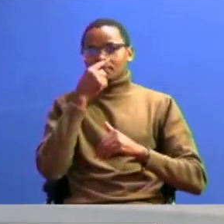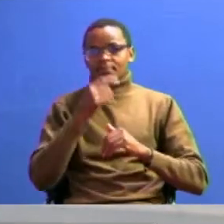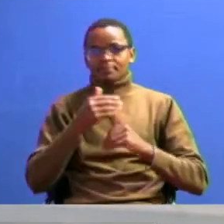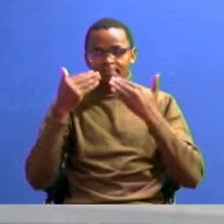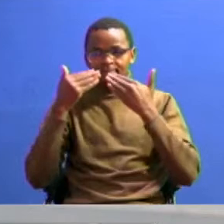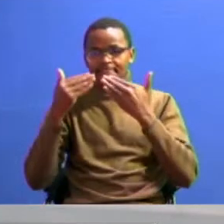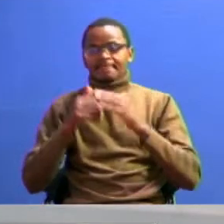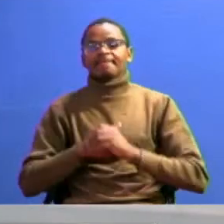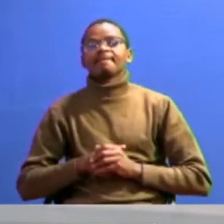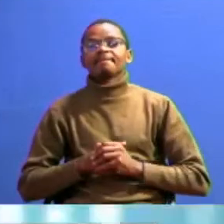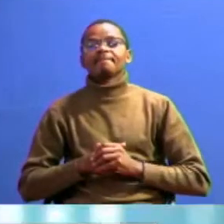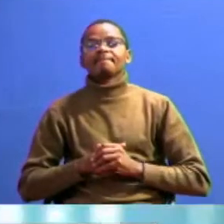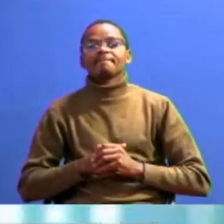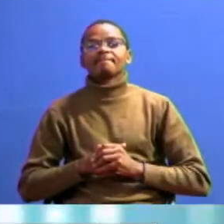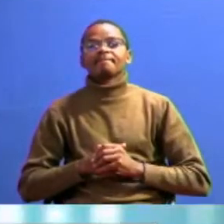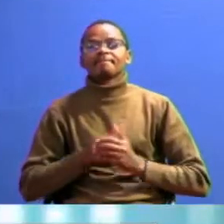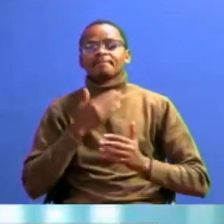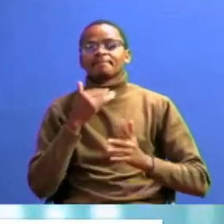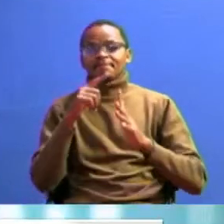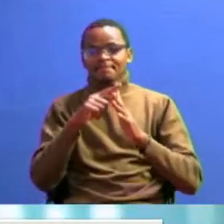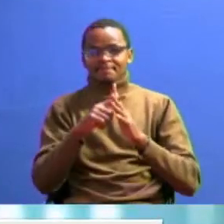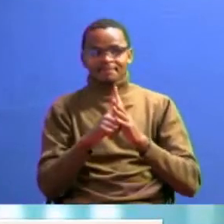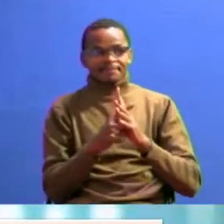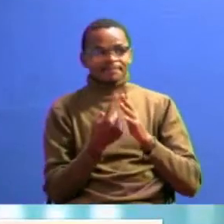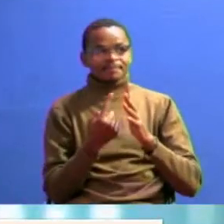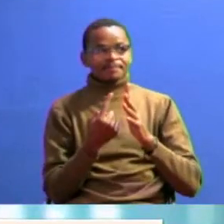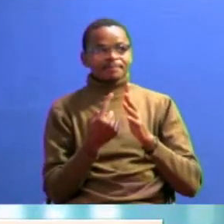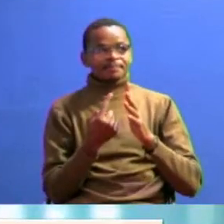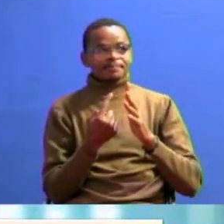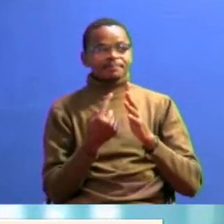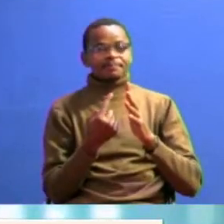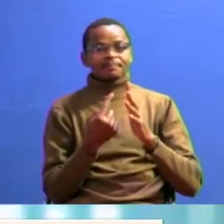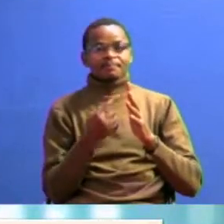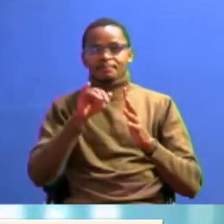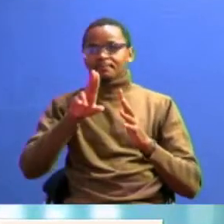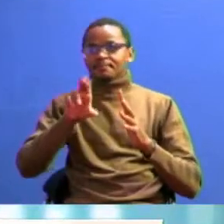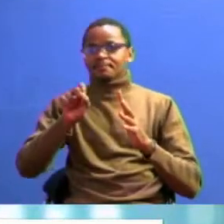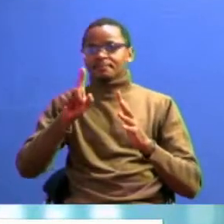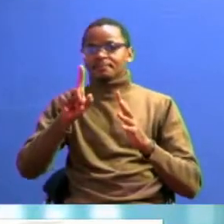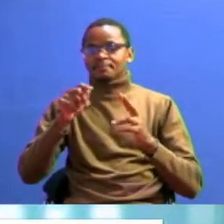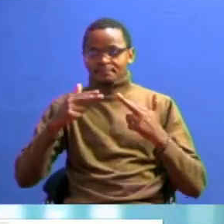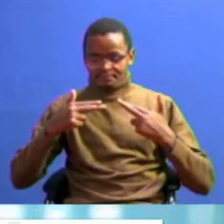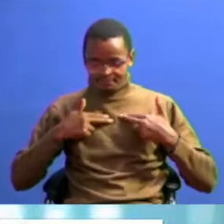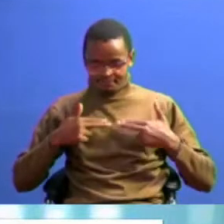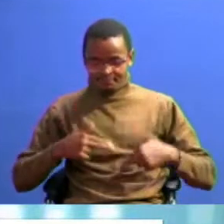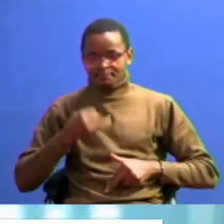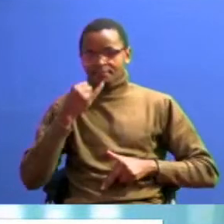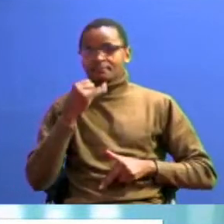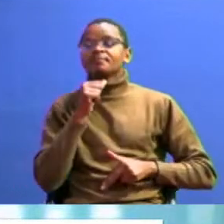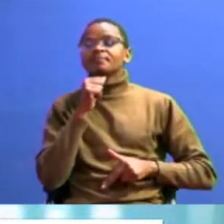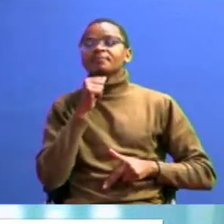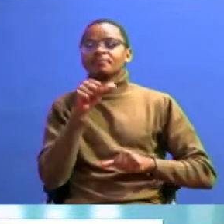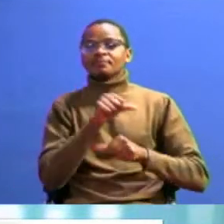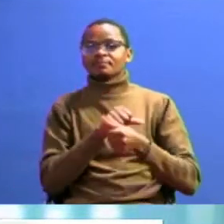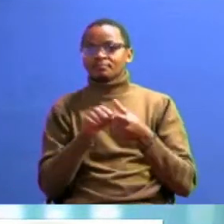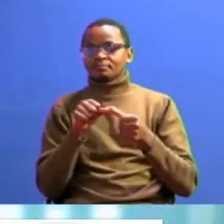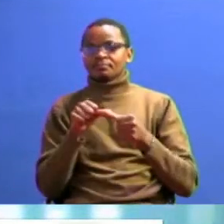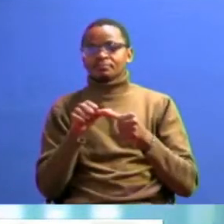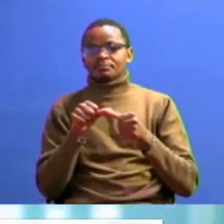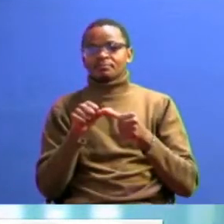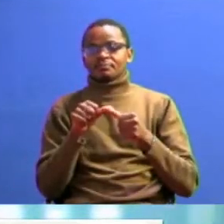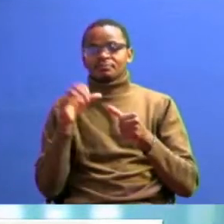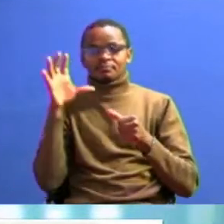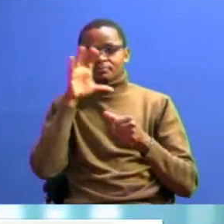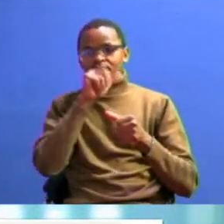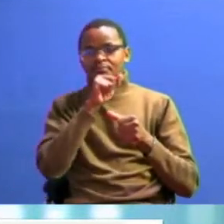Thank you very much. And I want to begin by saying that just like we say health is not just about the absence